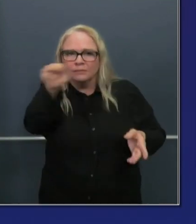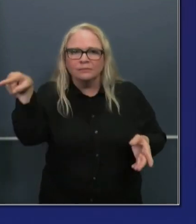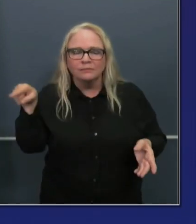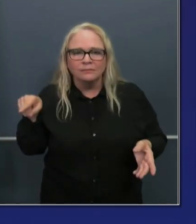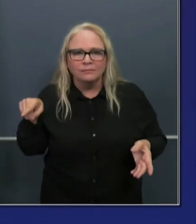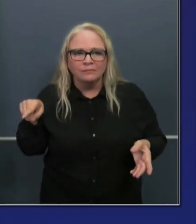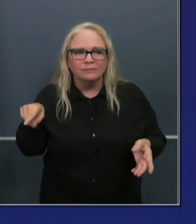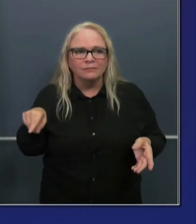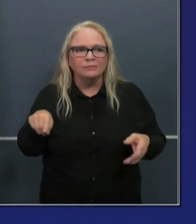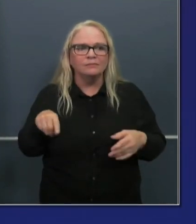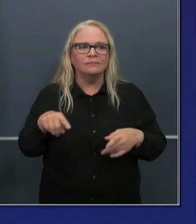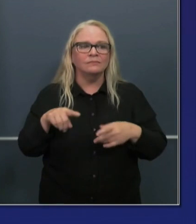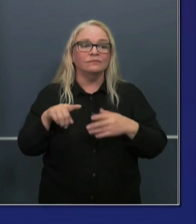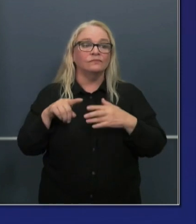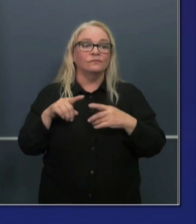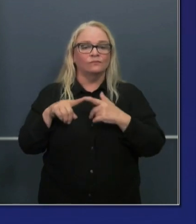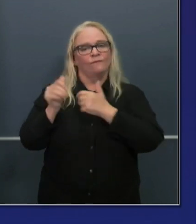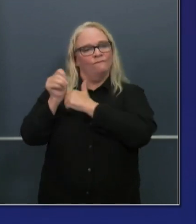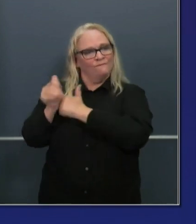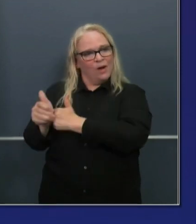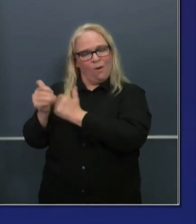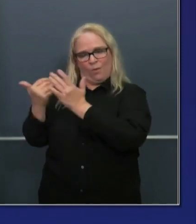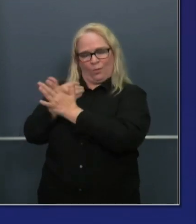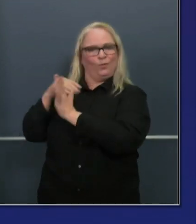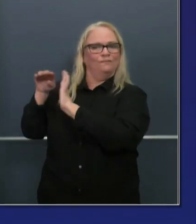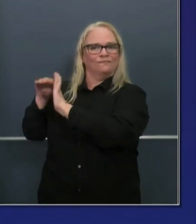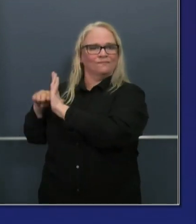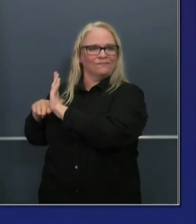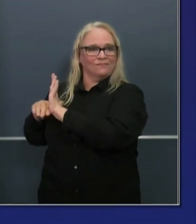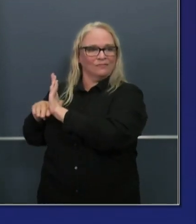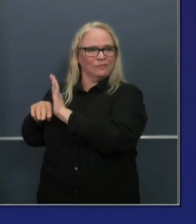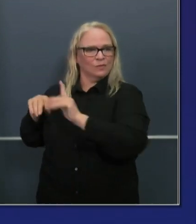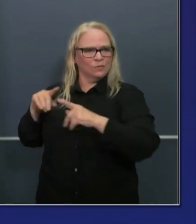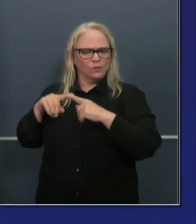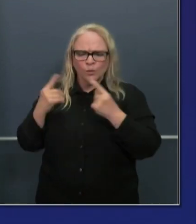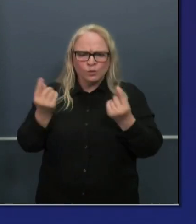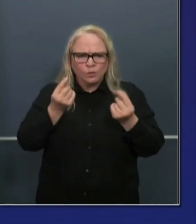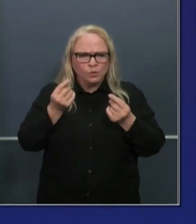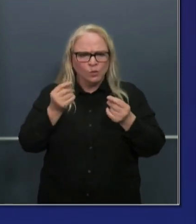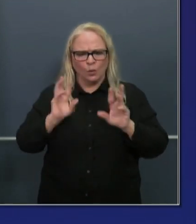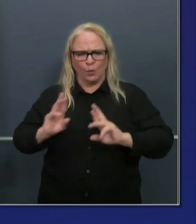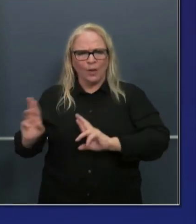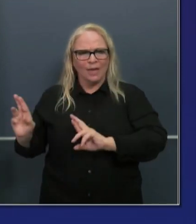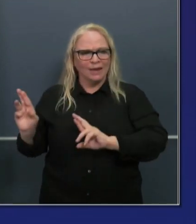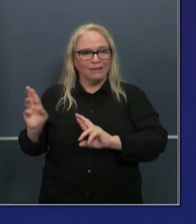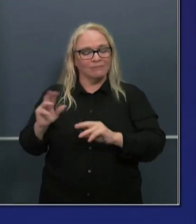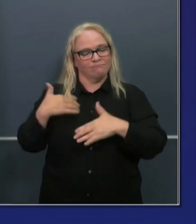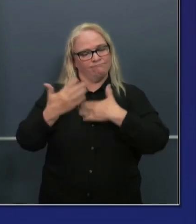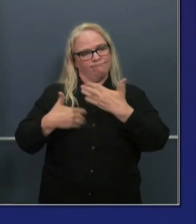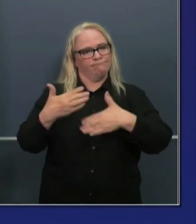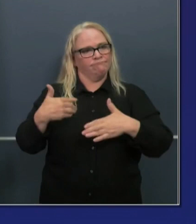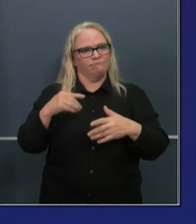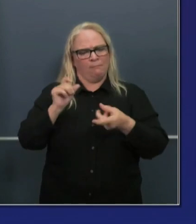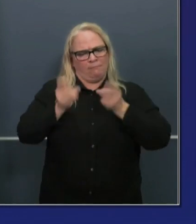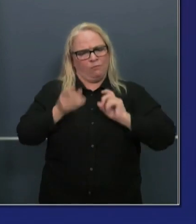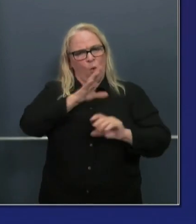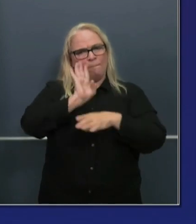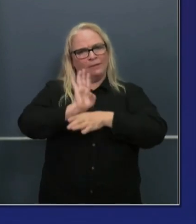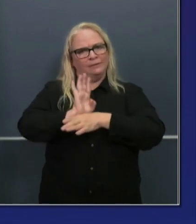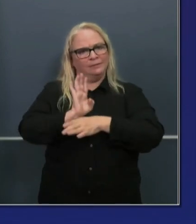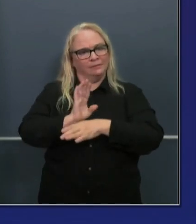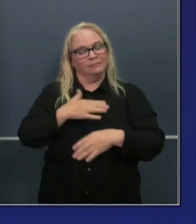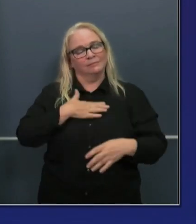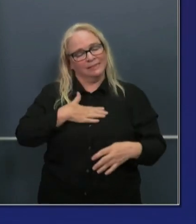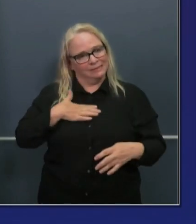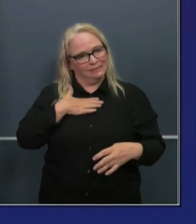compliance. That's the spirit that we bring to our enforcement efforts. At the same time, I made